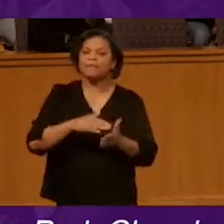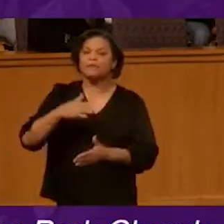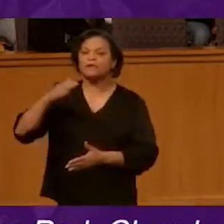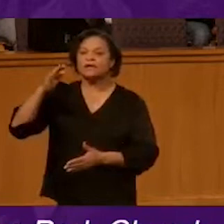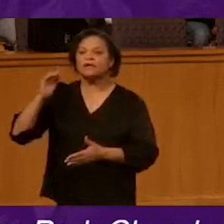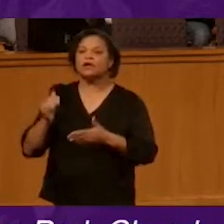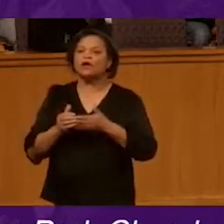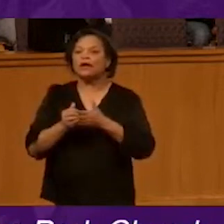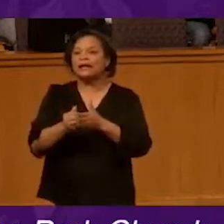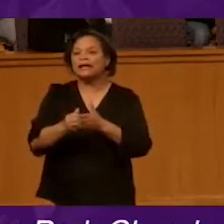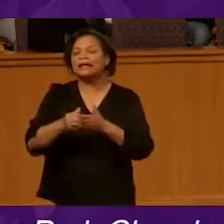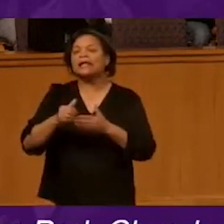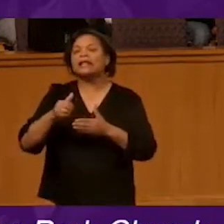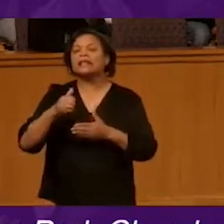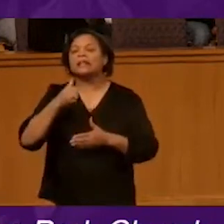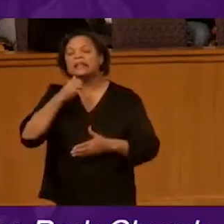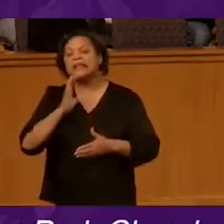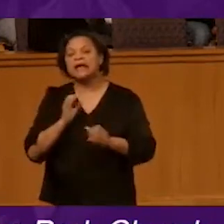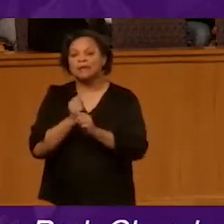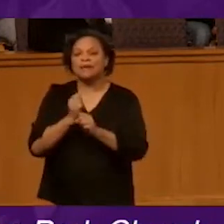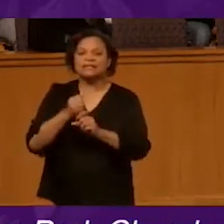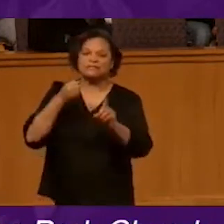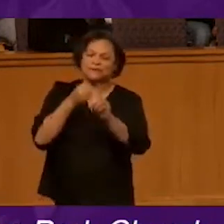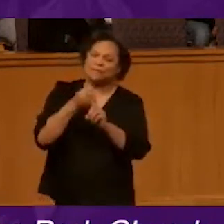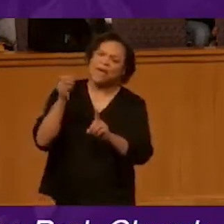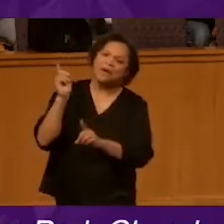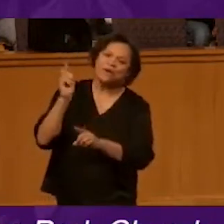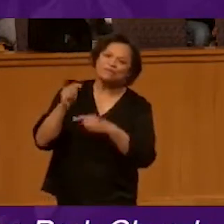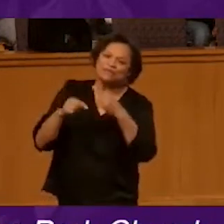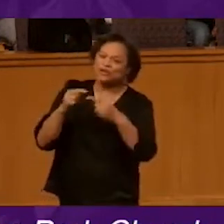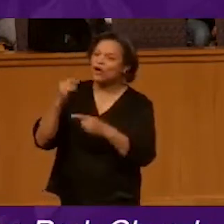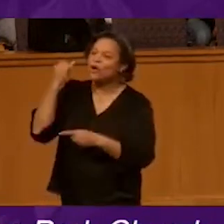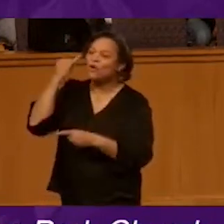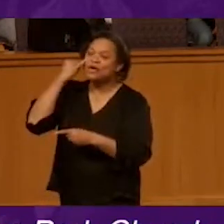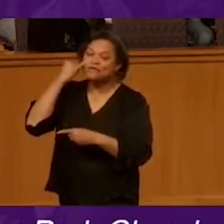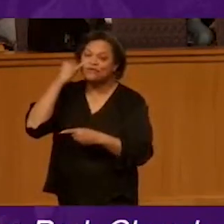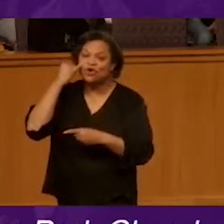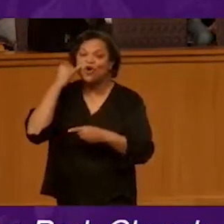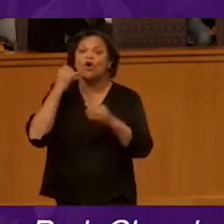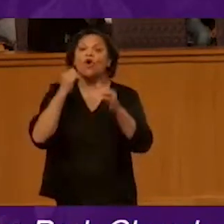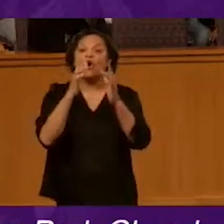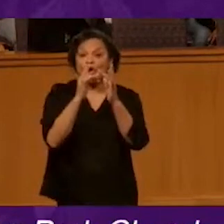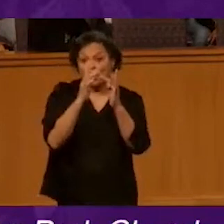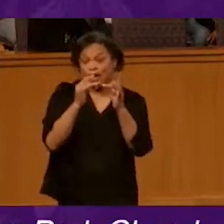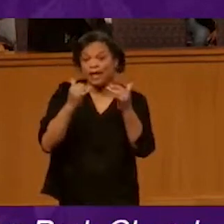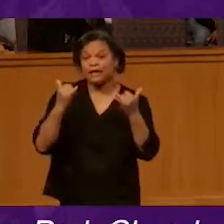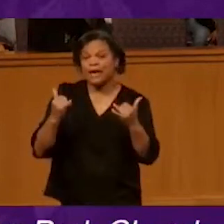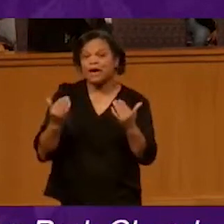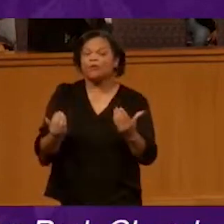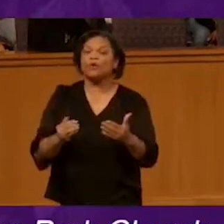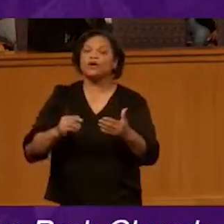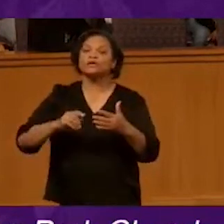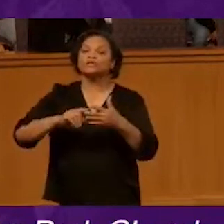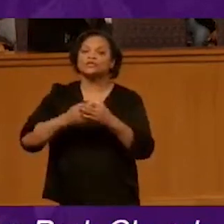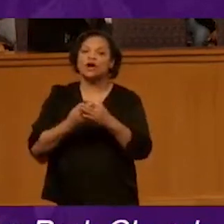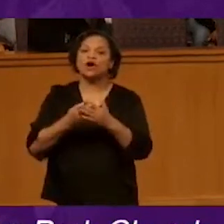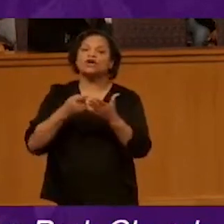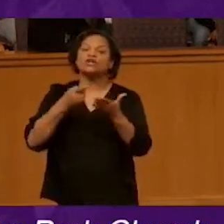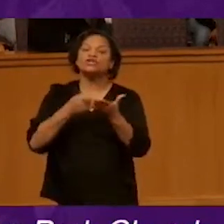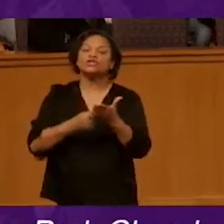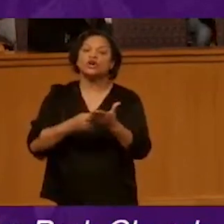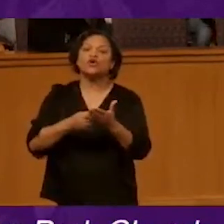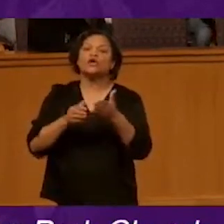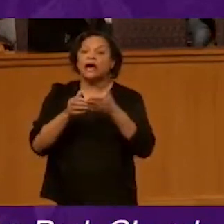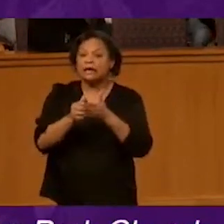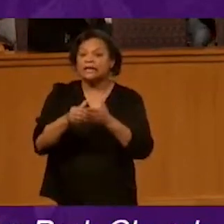leading lady makes an impact wherever she goes. And if you're online right now, we want to go ahead and start showing our leading lady love